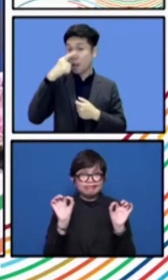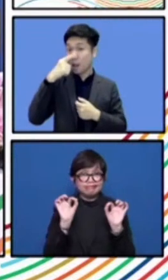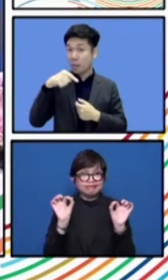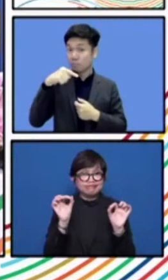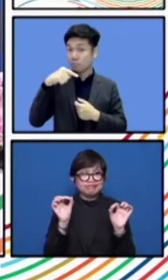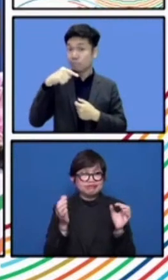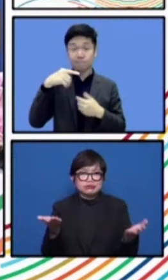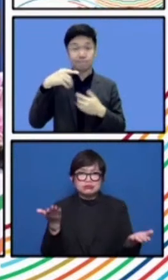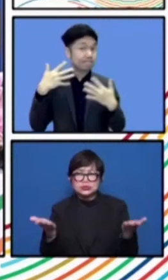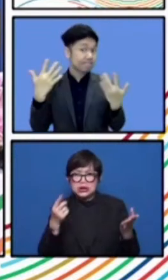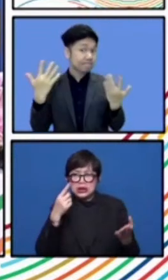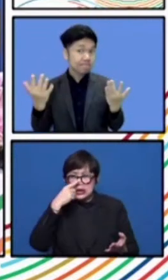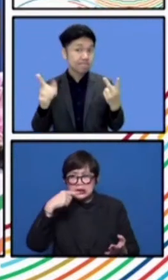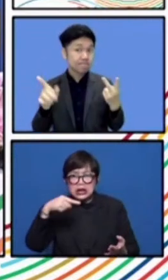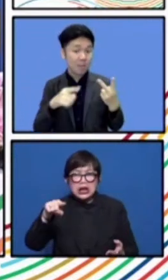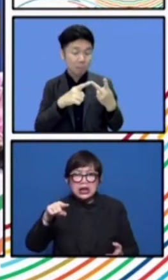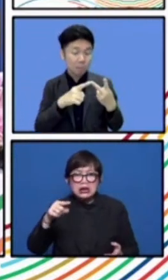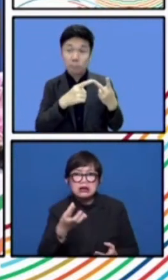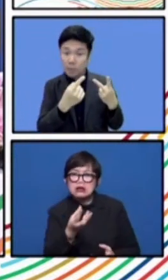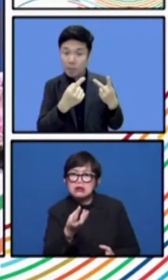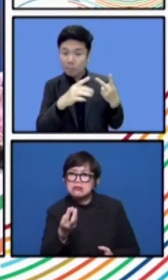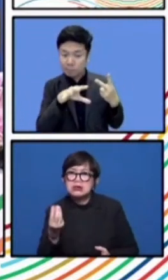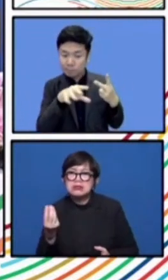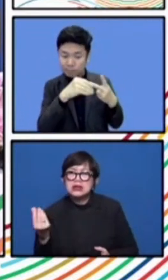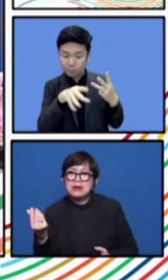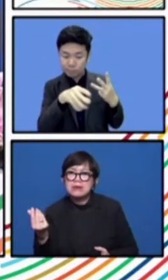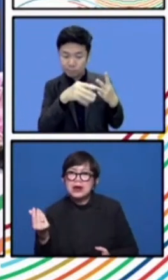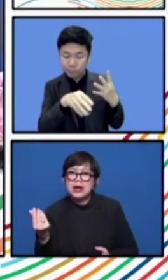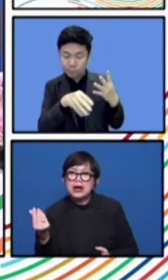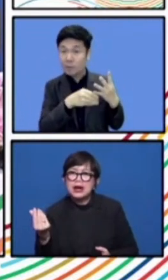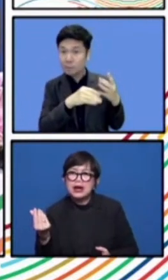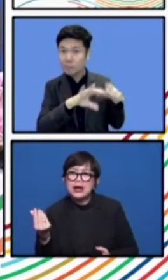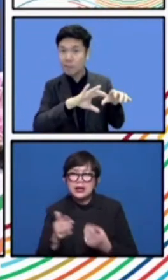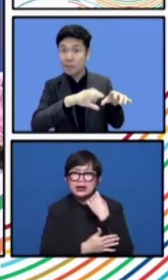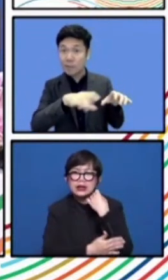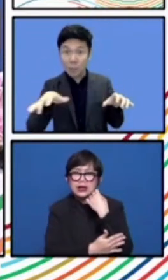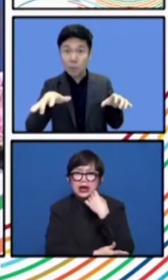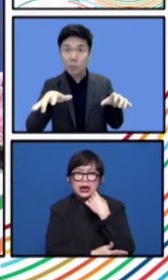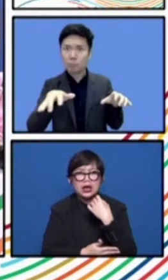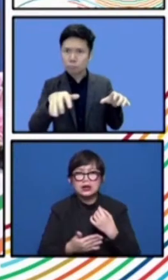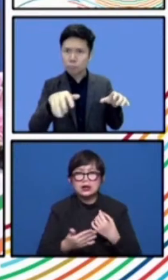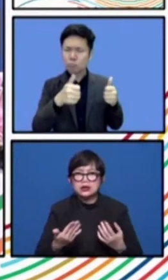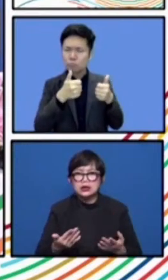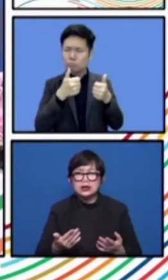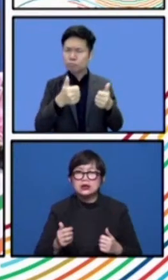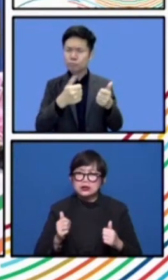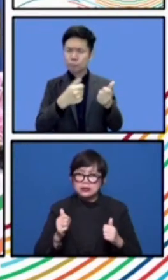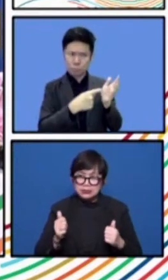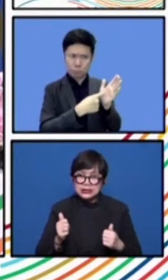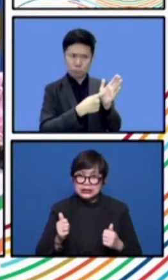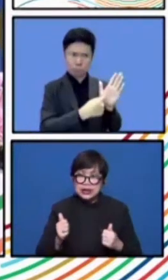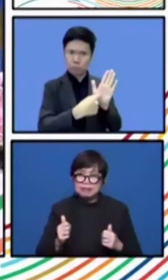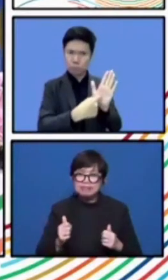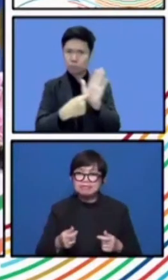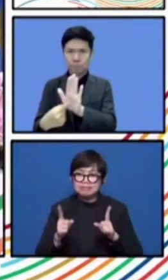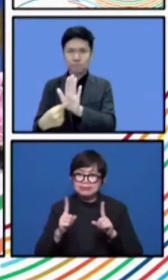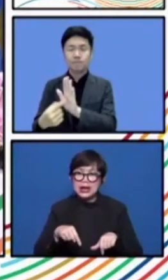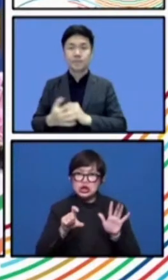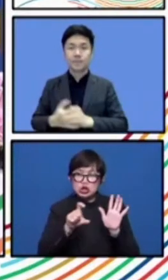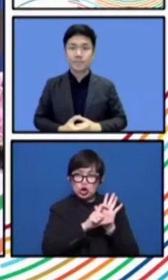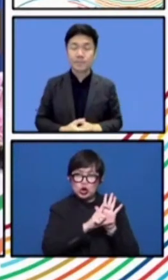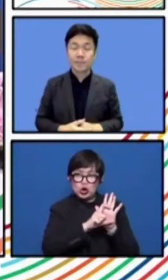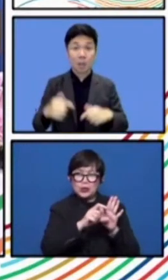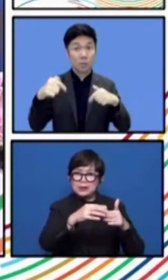few countries could serve as good model to begin with so we organize meetings